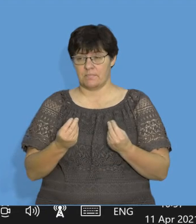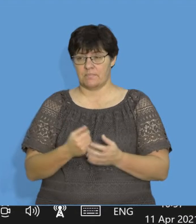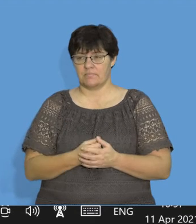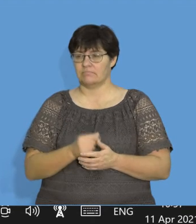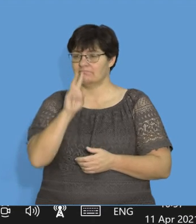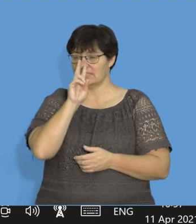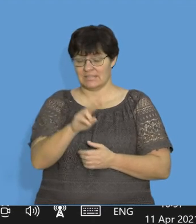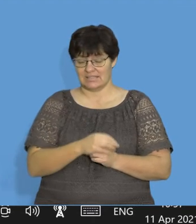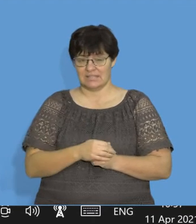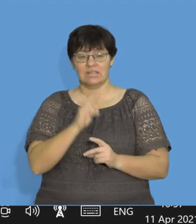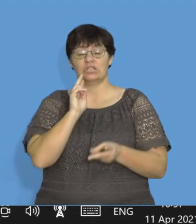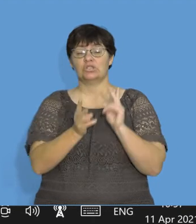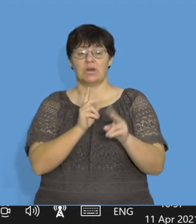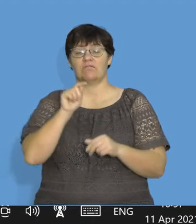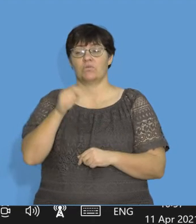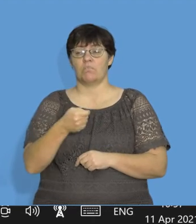and look there,